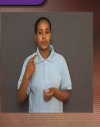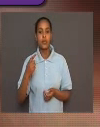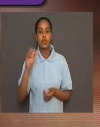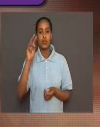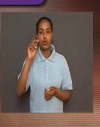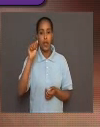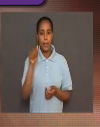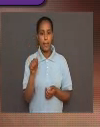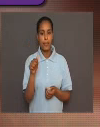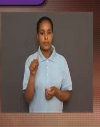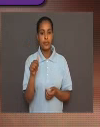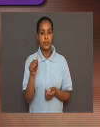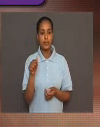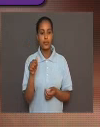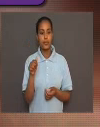sodium,